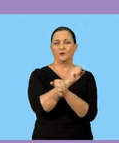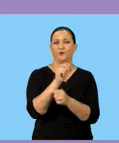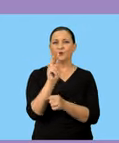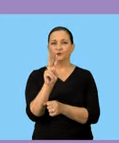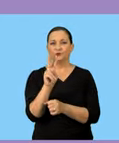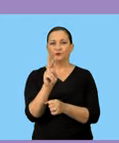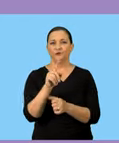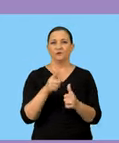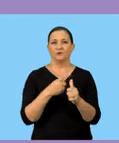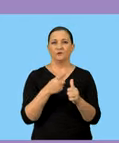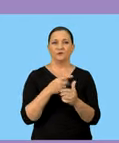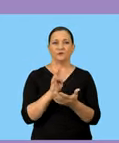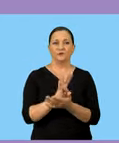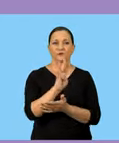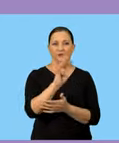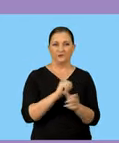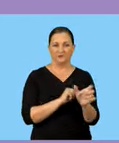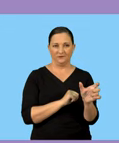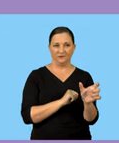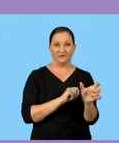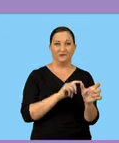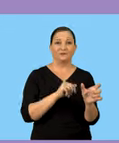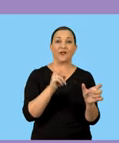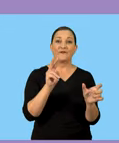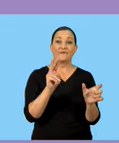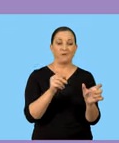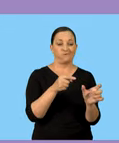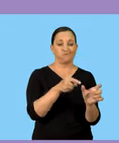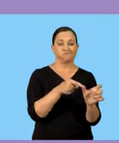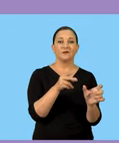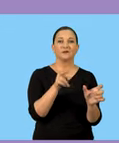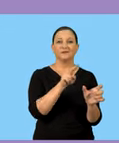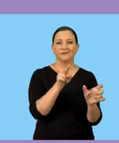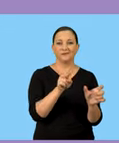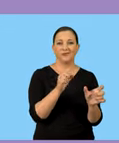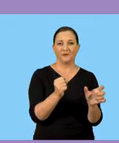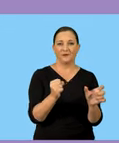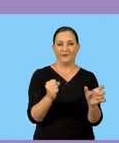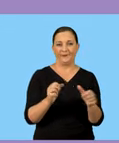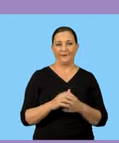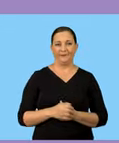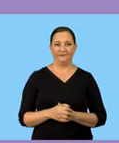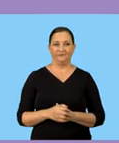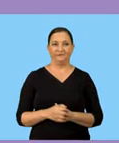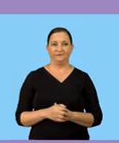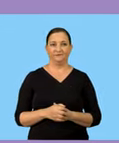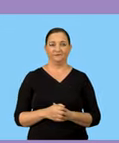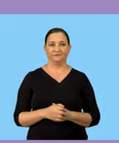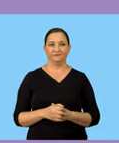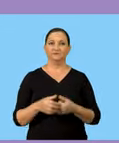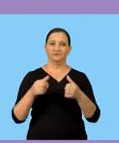is 14. And then that variable is going to remain the way it is.